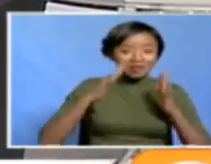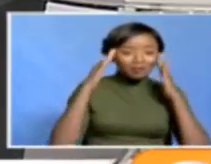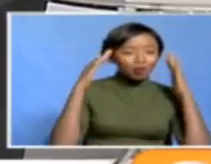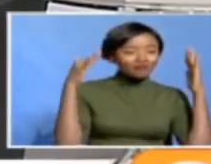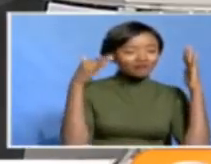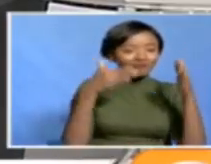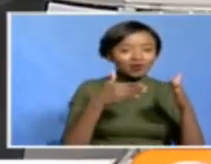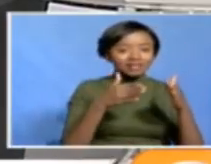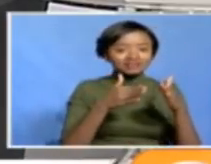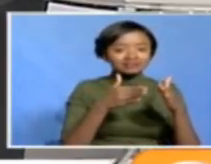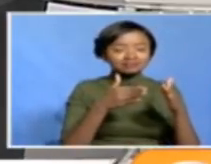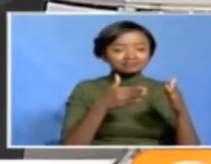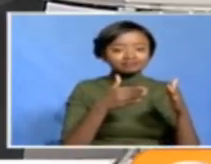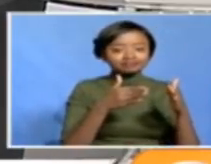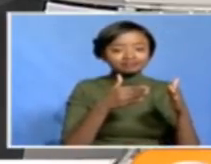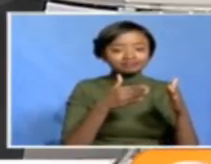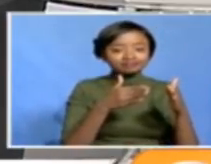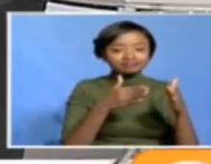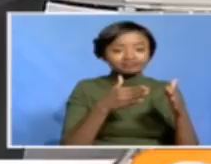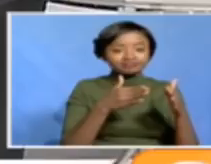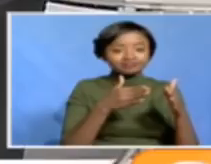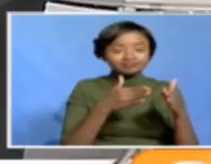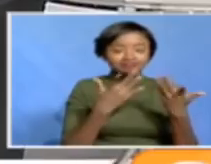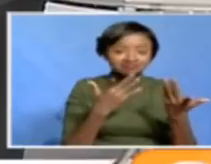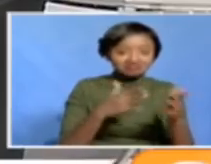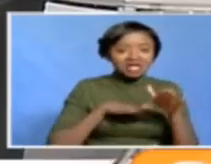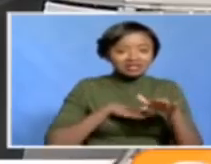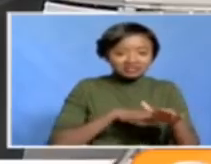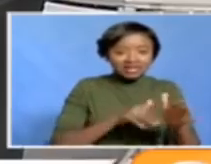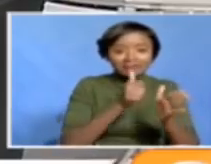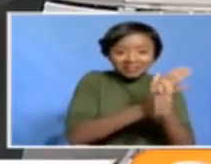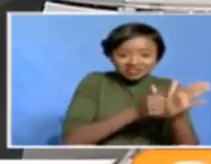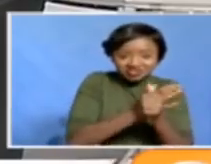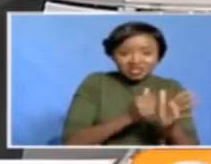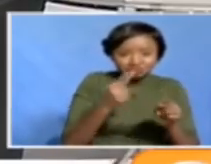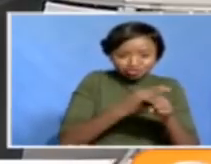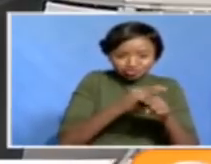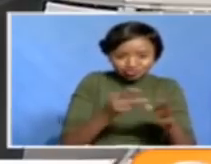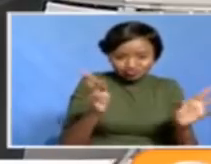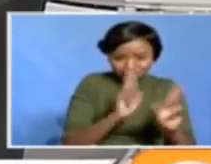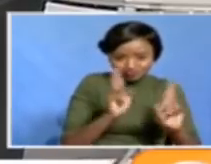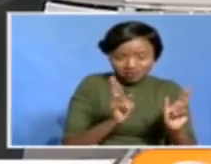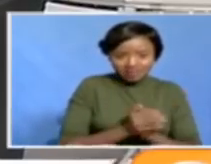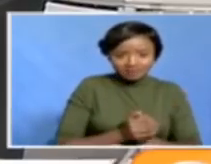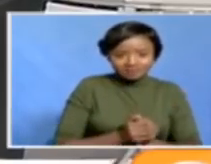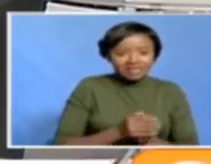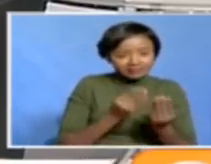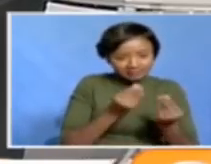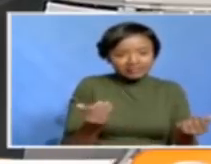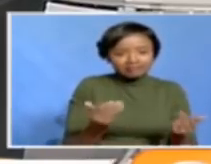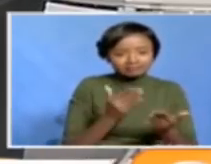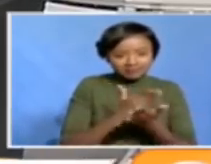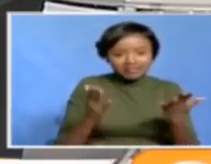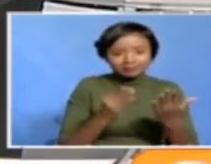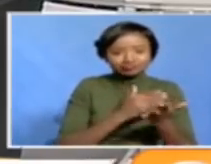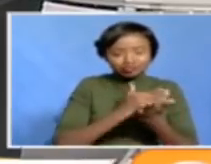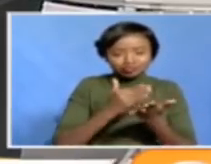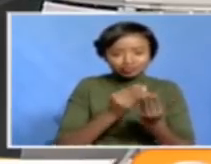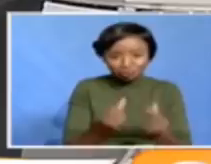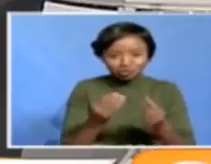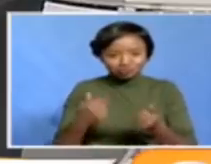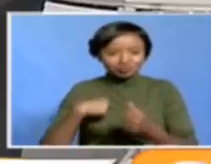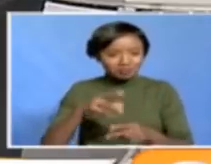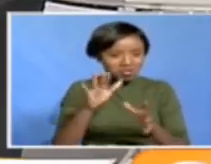thinking about the light rail train that will be ready by then as well. And those are some of the solutions that I'm really looking forward to listen